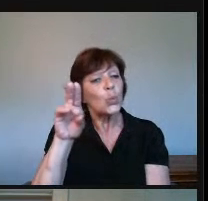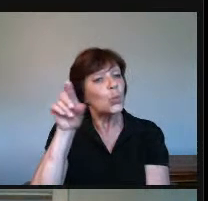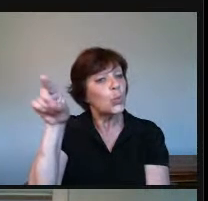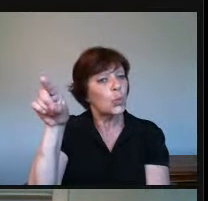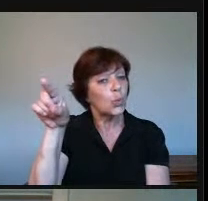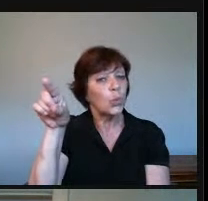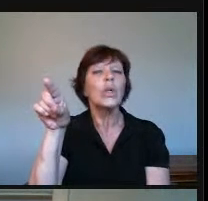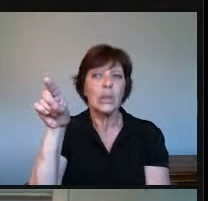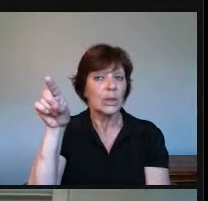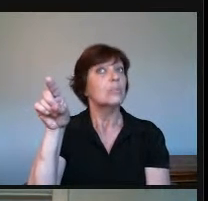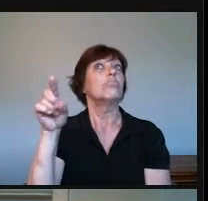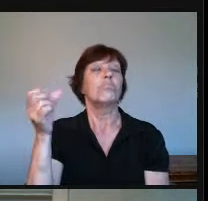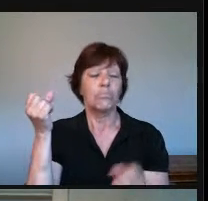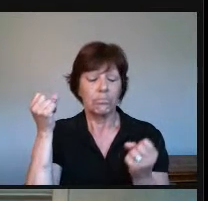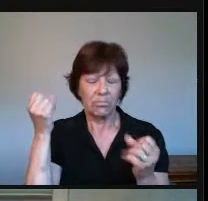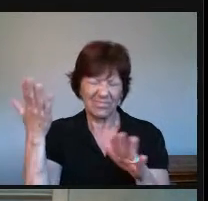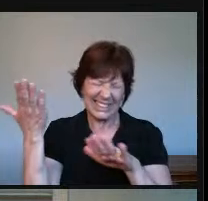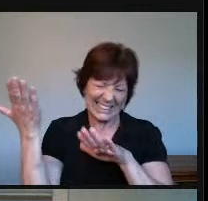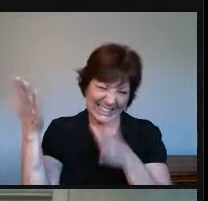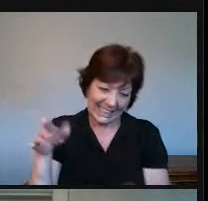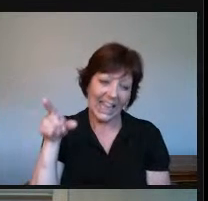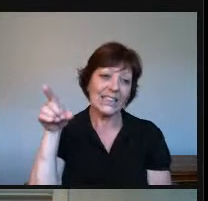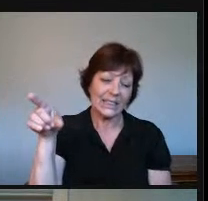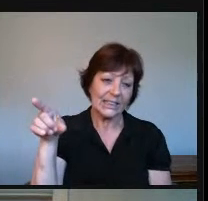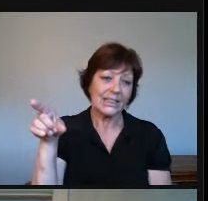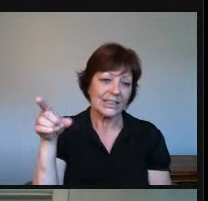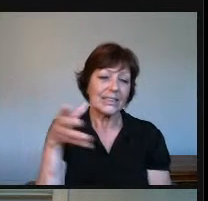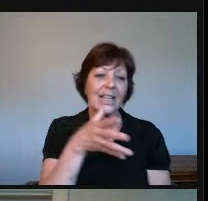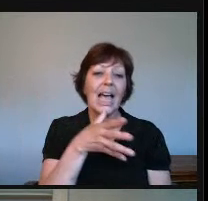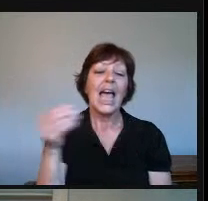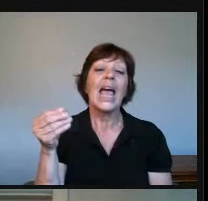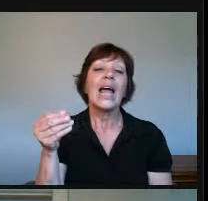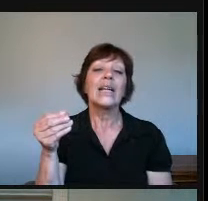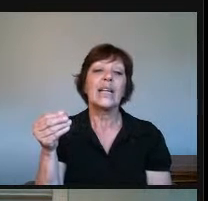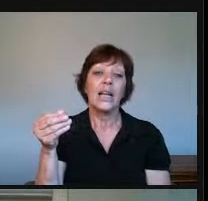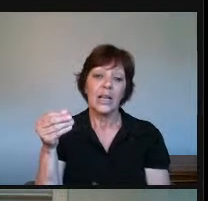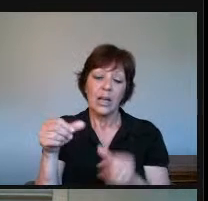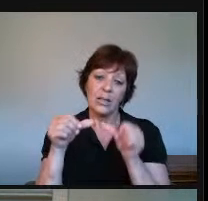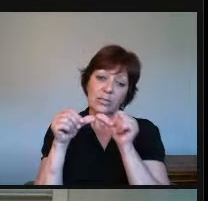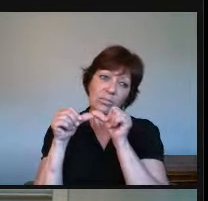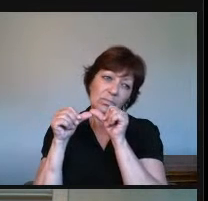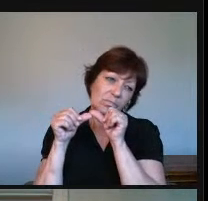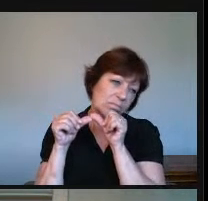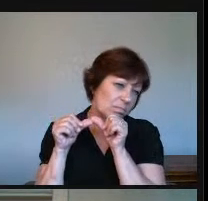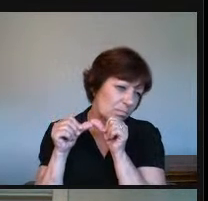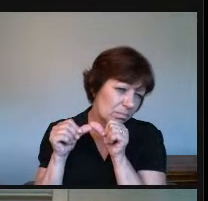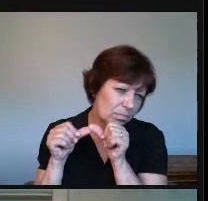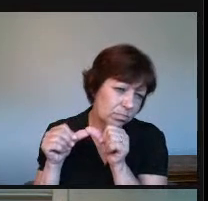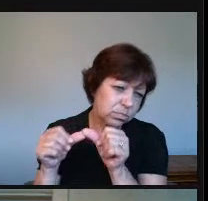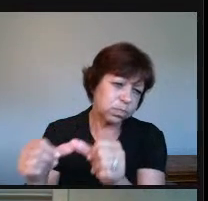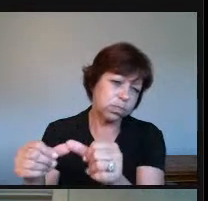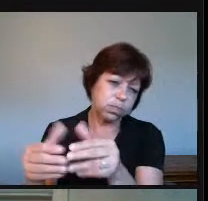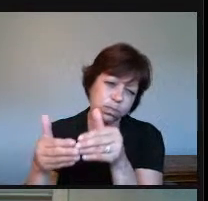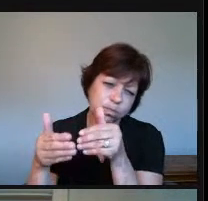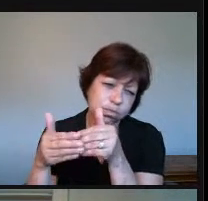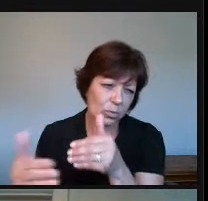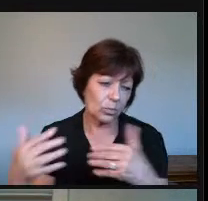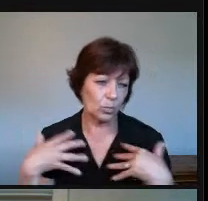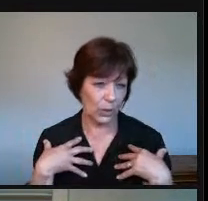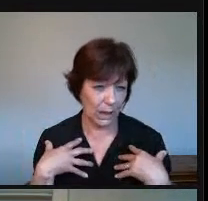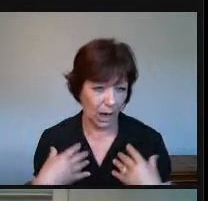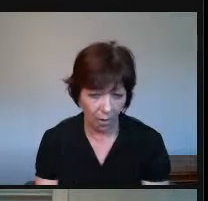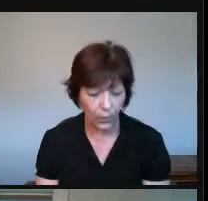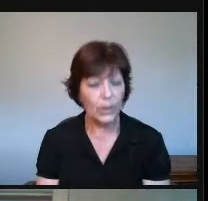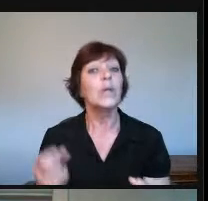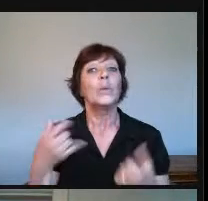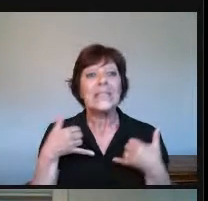was a significant amount of mortality, but also major period of post-hospitalization recovery. We're still